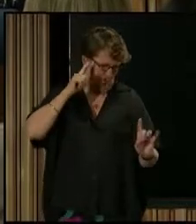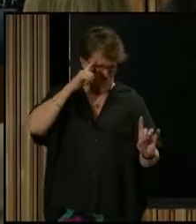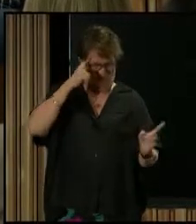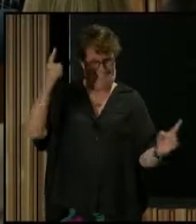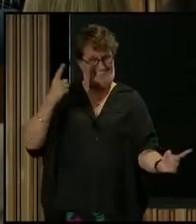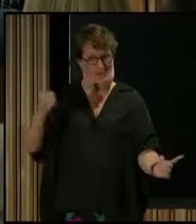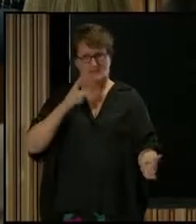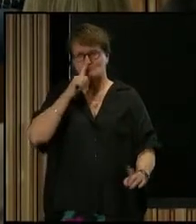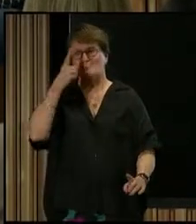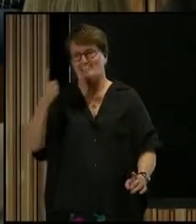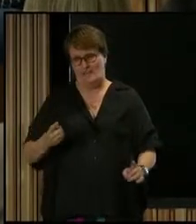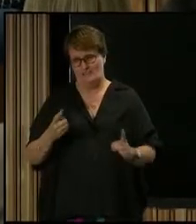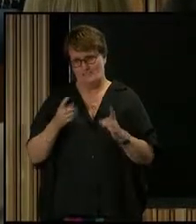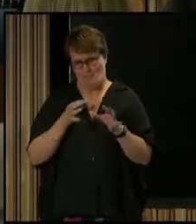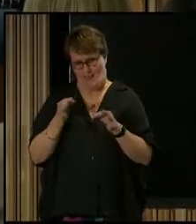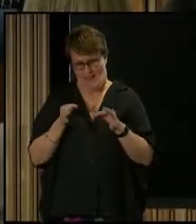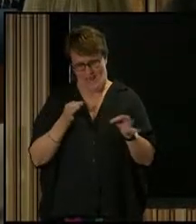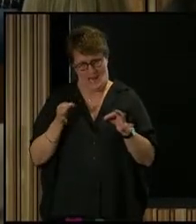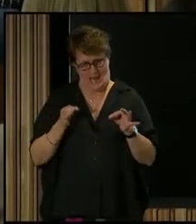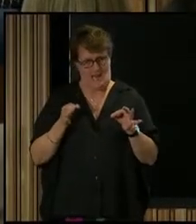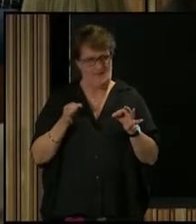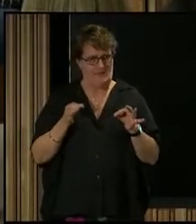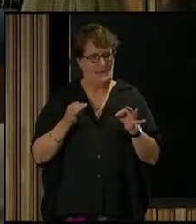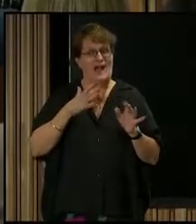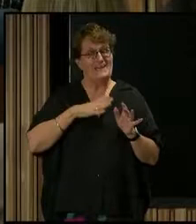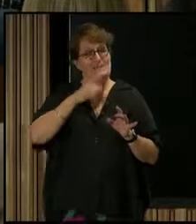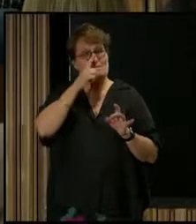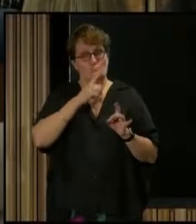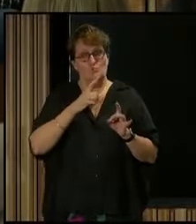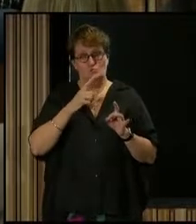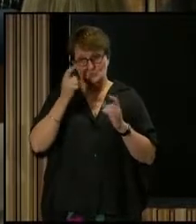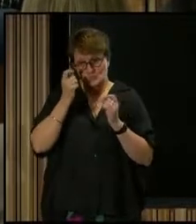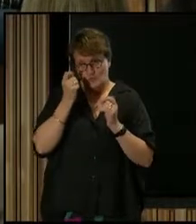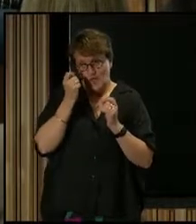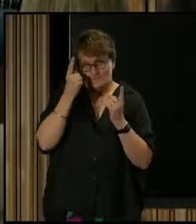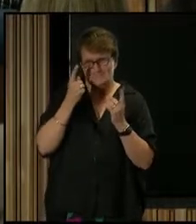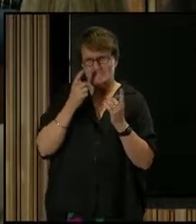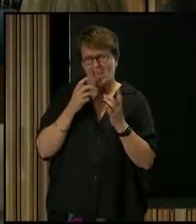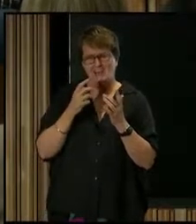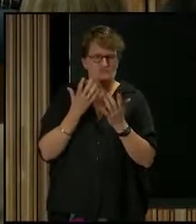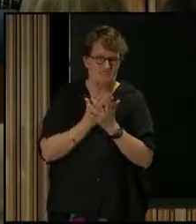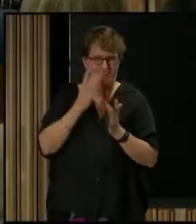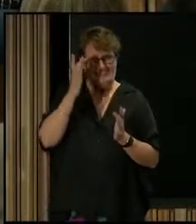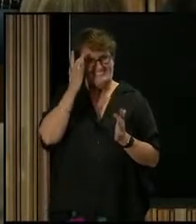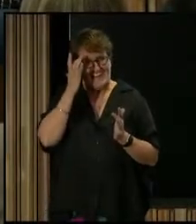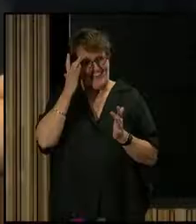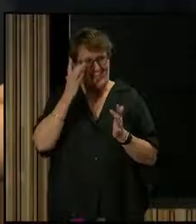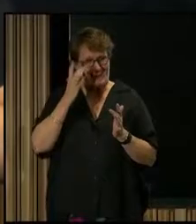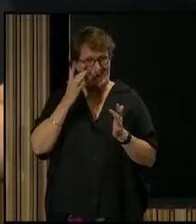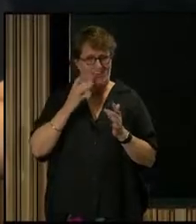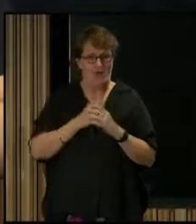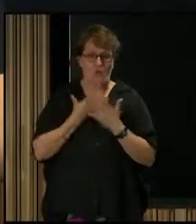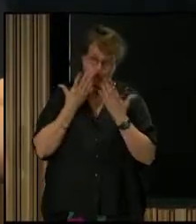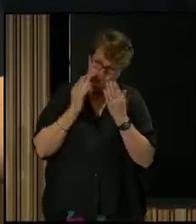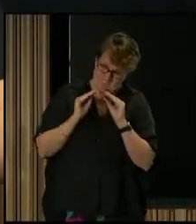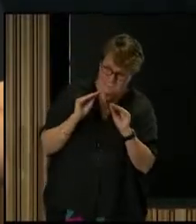sick of people asking about it, and in a passive-aggressive way, I need people to understand how silly that request is. So I'm going to teach them